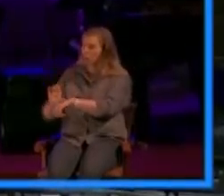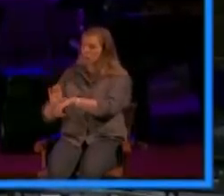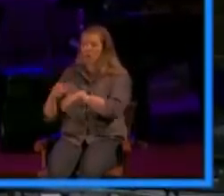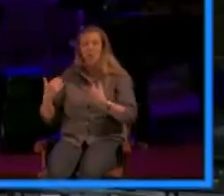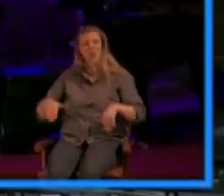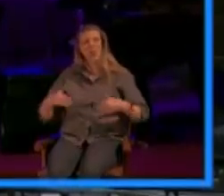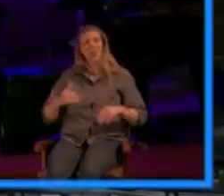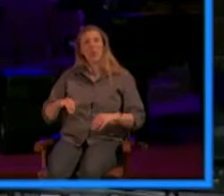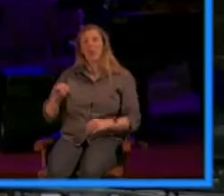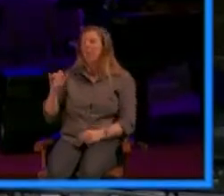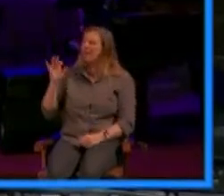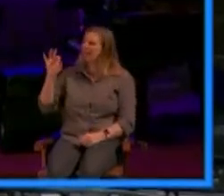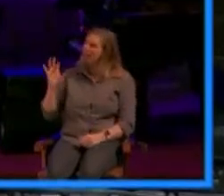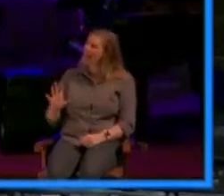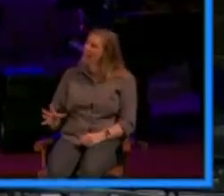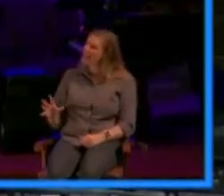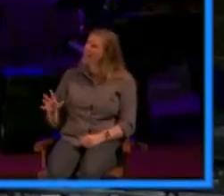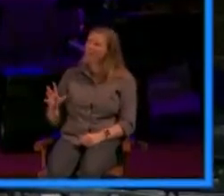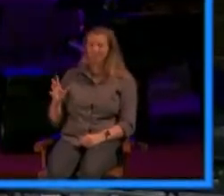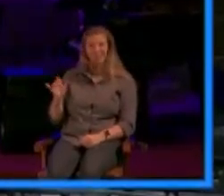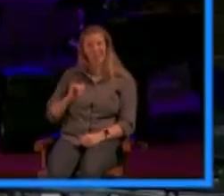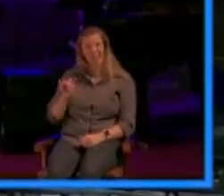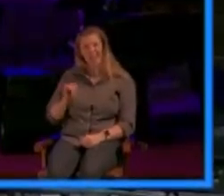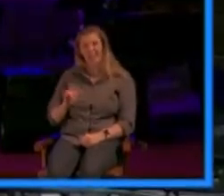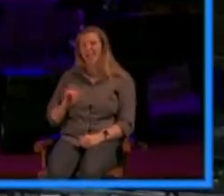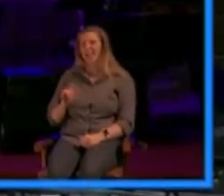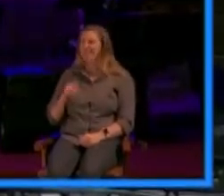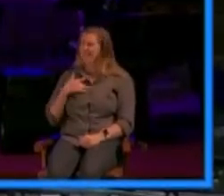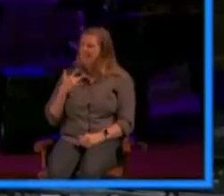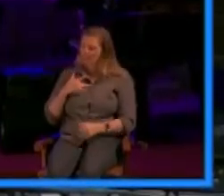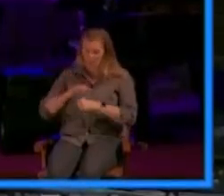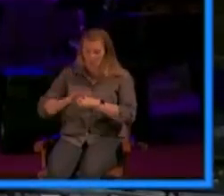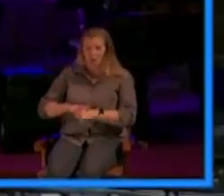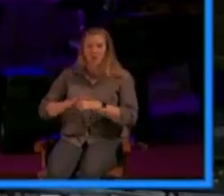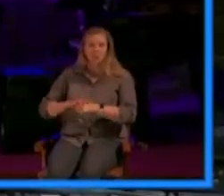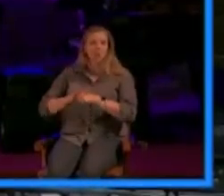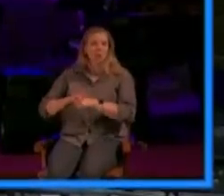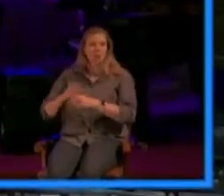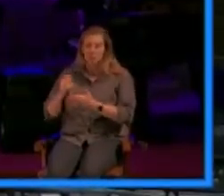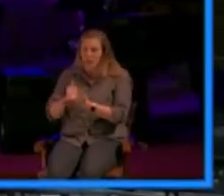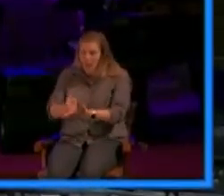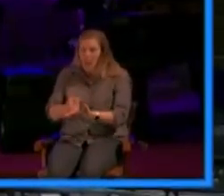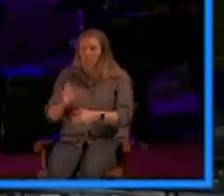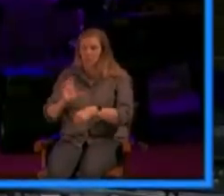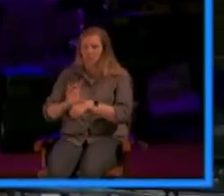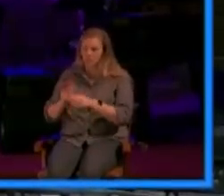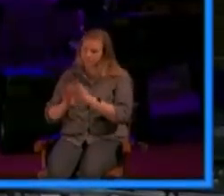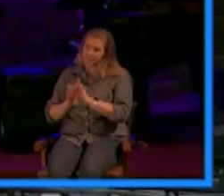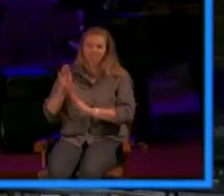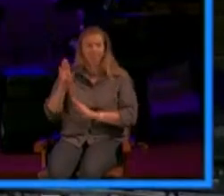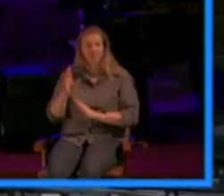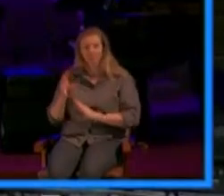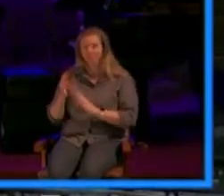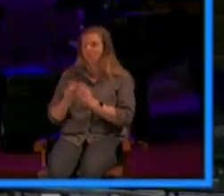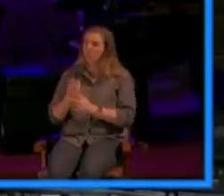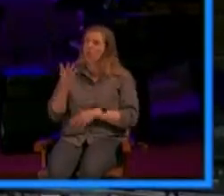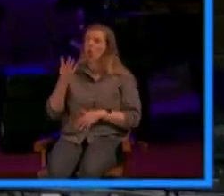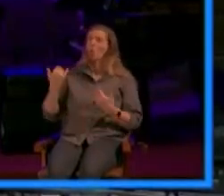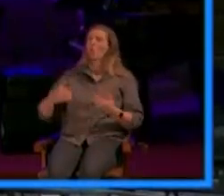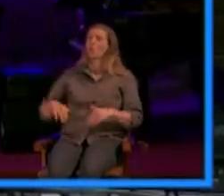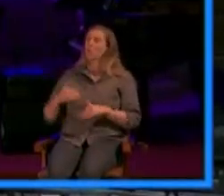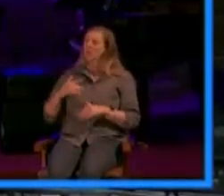don't know if there's a correlation there or not, but it probably feels that way sometimes too. a pastor. I understand. Paul